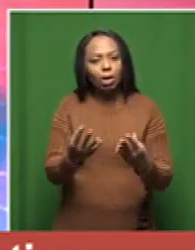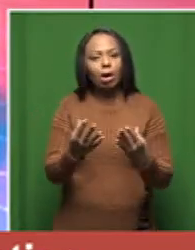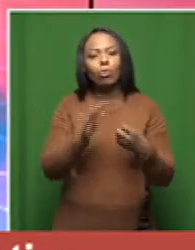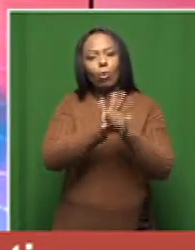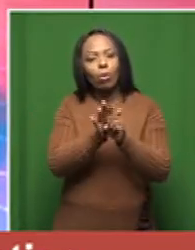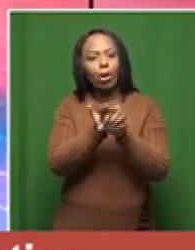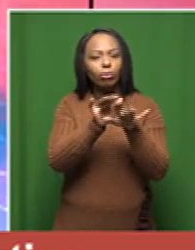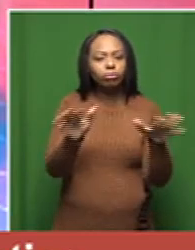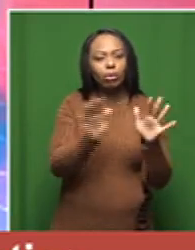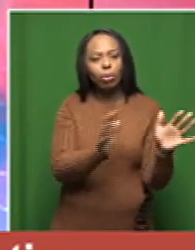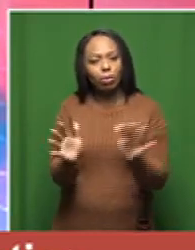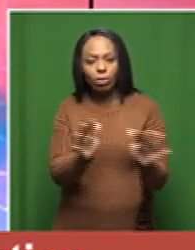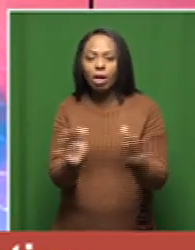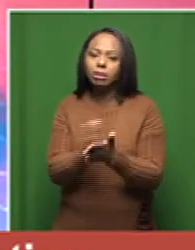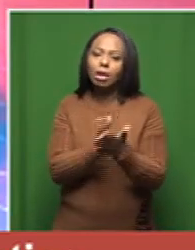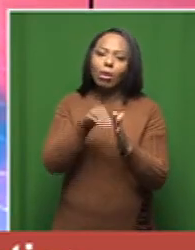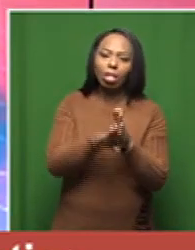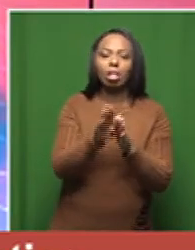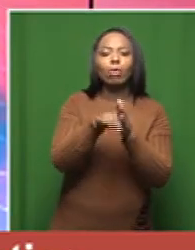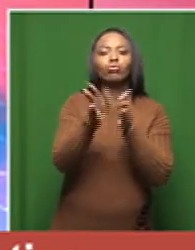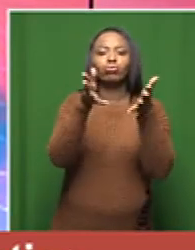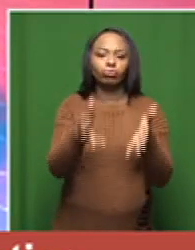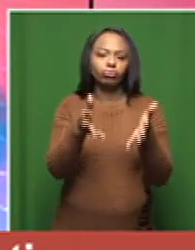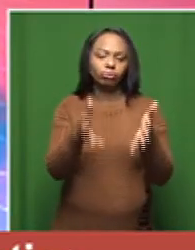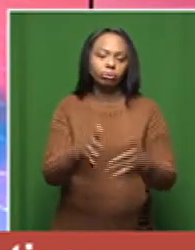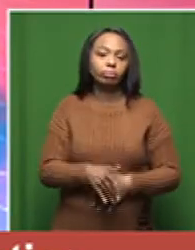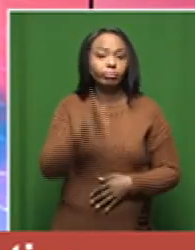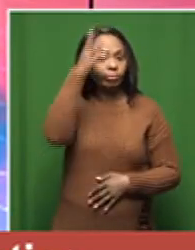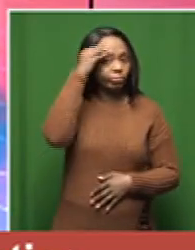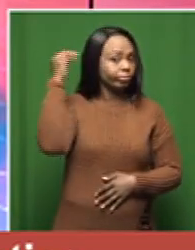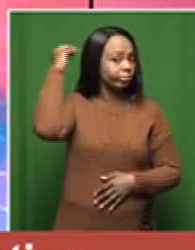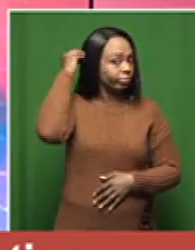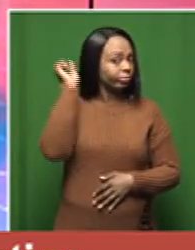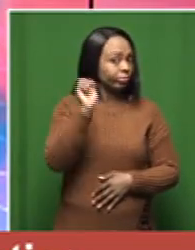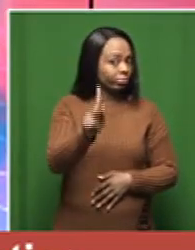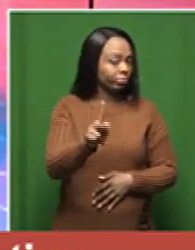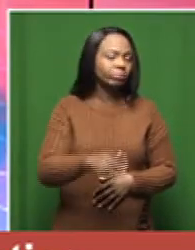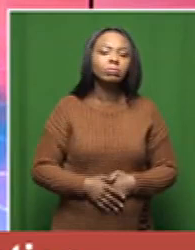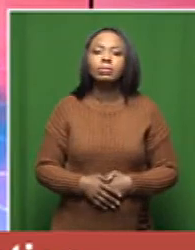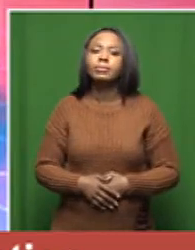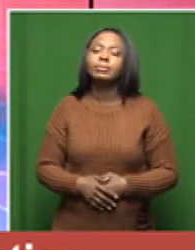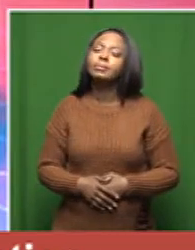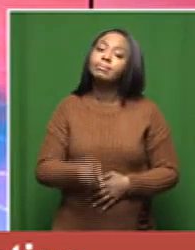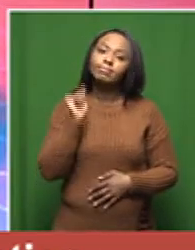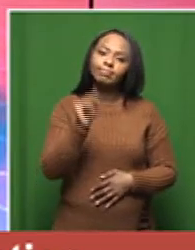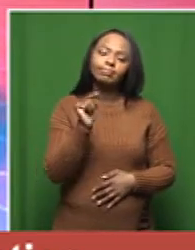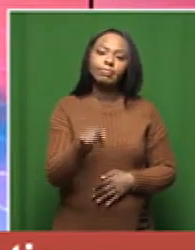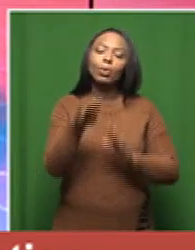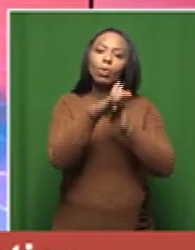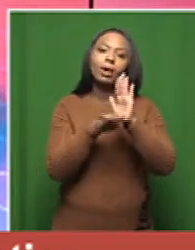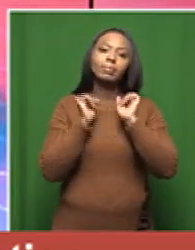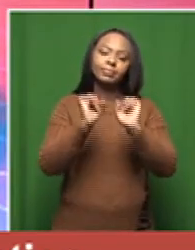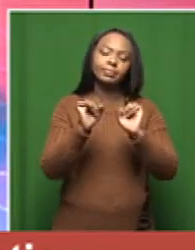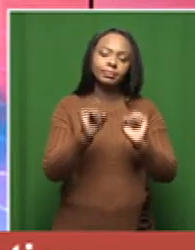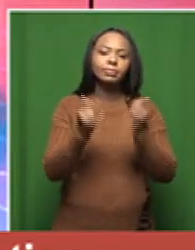numbers can and sometimes do change quite significantly, so just bear that in mind. Now, this is very much your program, so